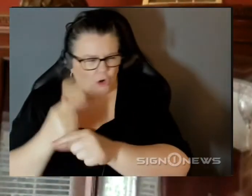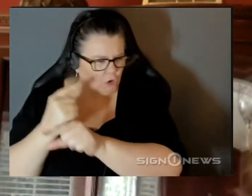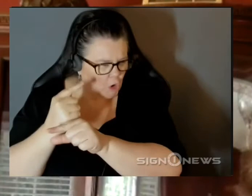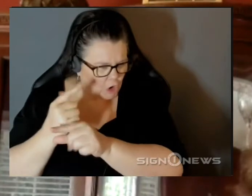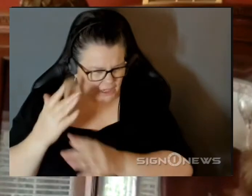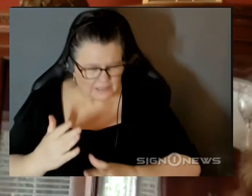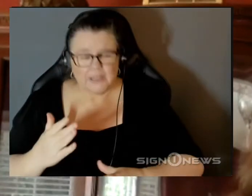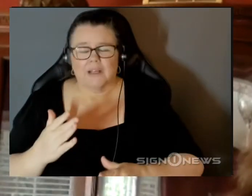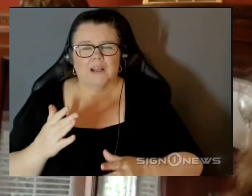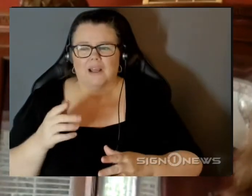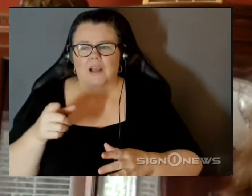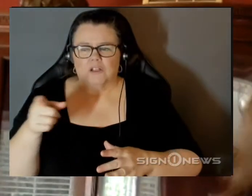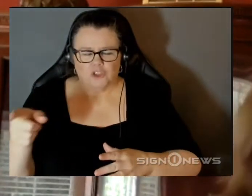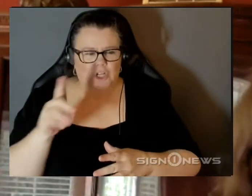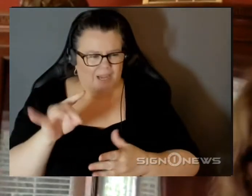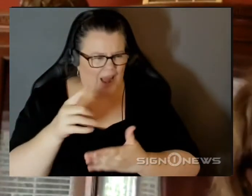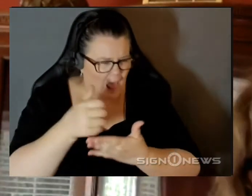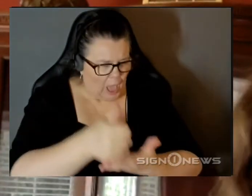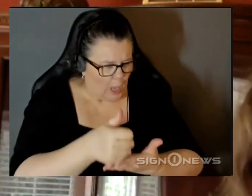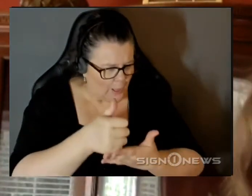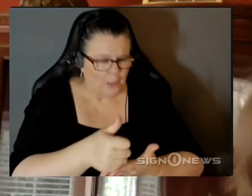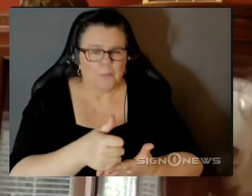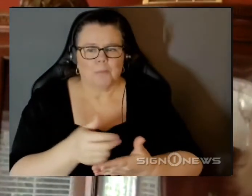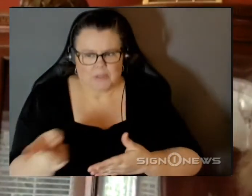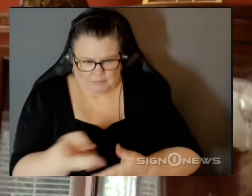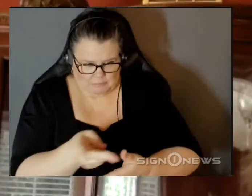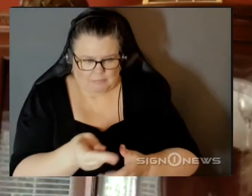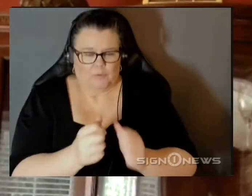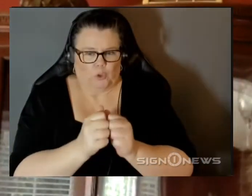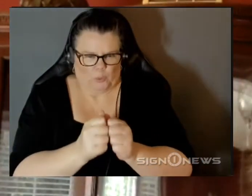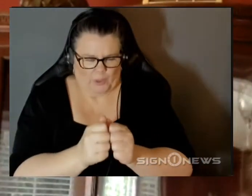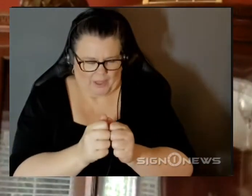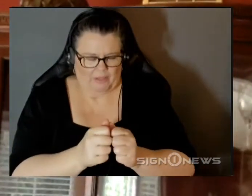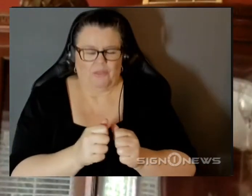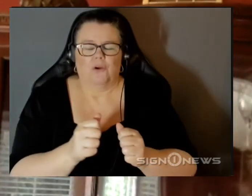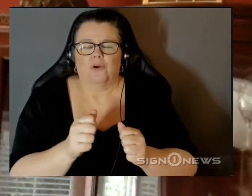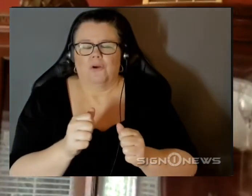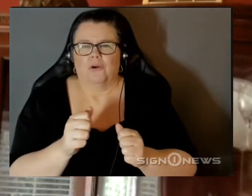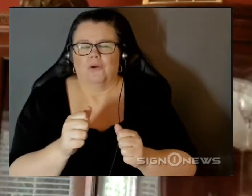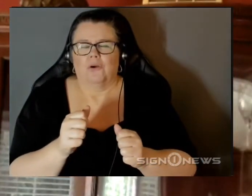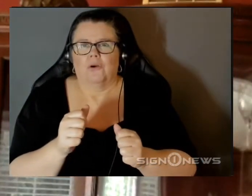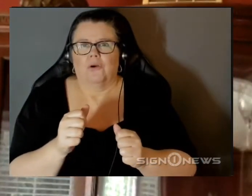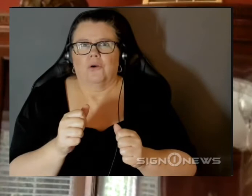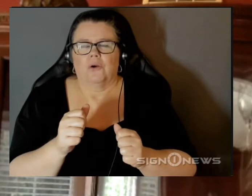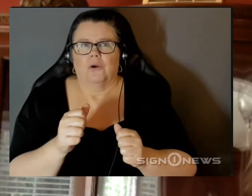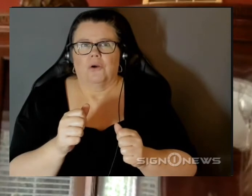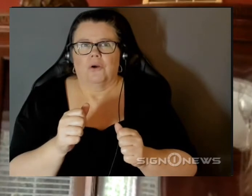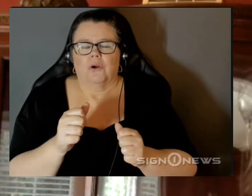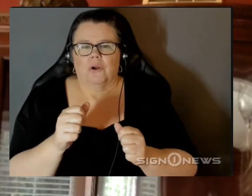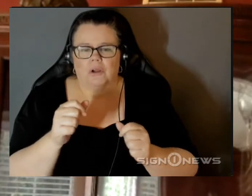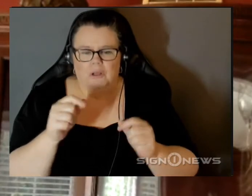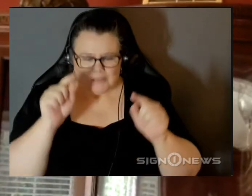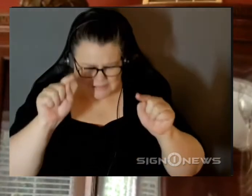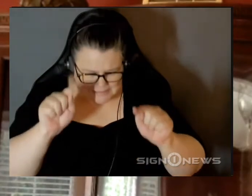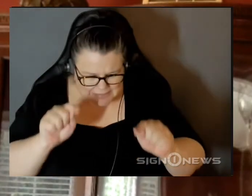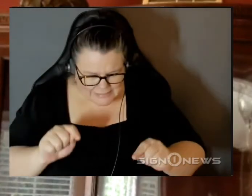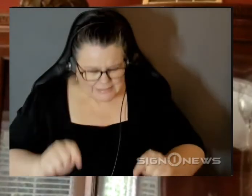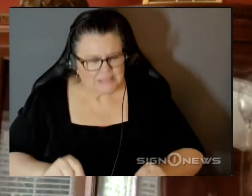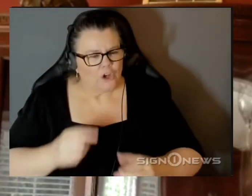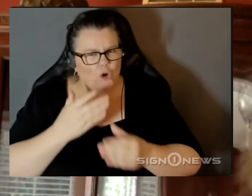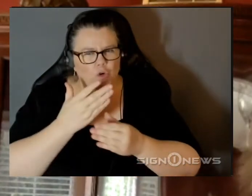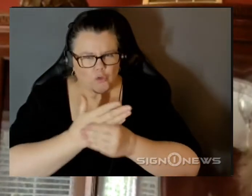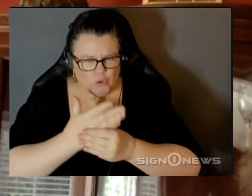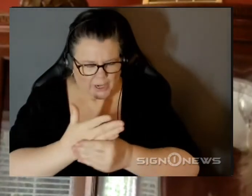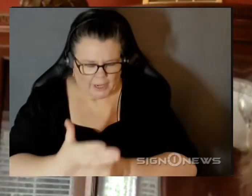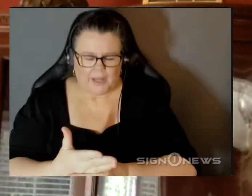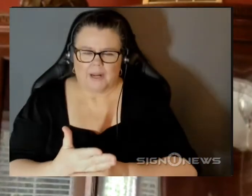how is it different? And so Julie and John started working together in order to, and Dana, you can chime in if I start